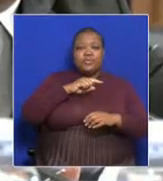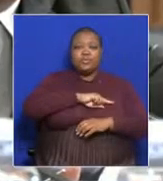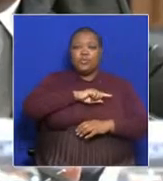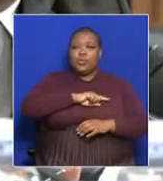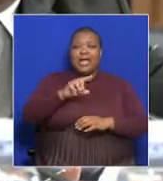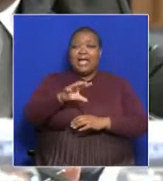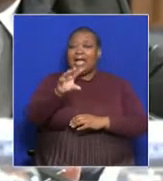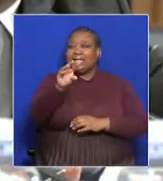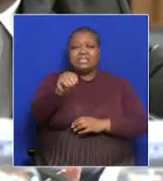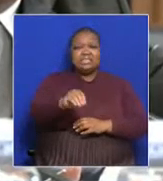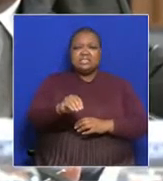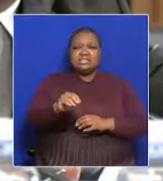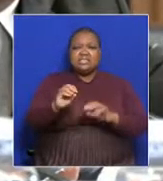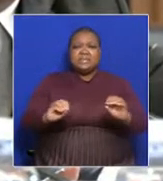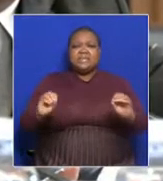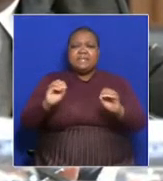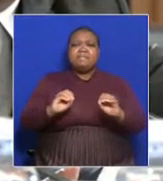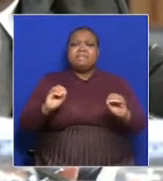that.